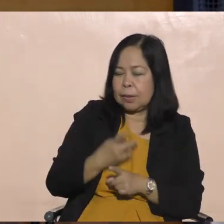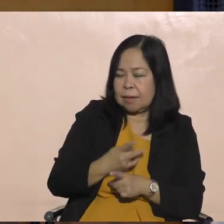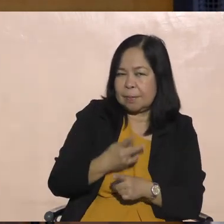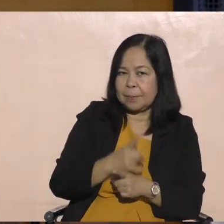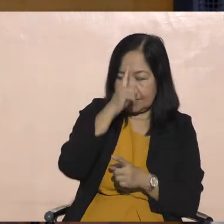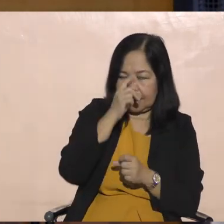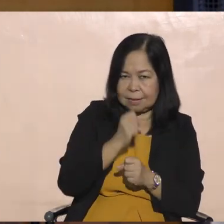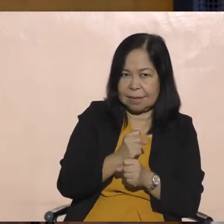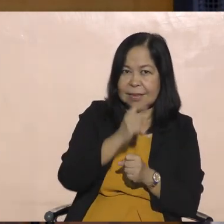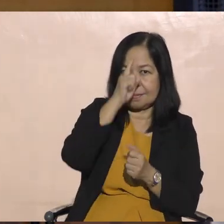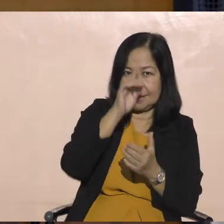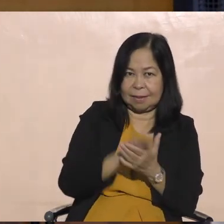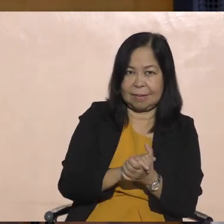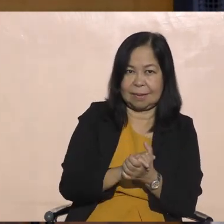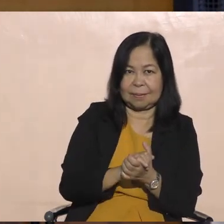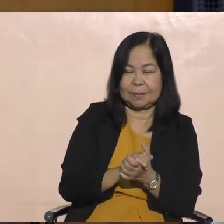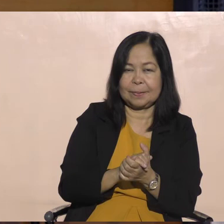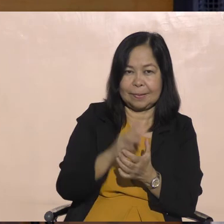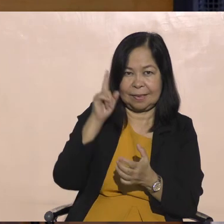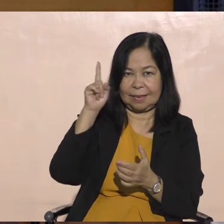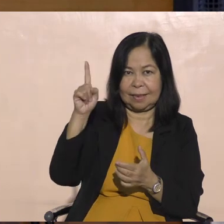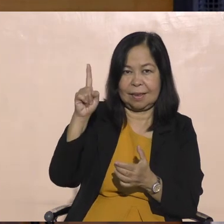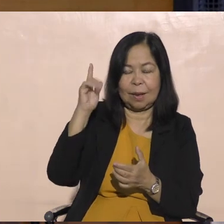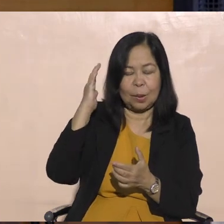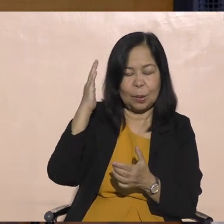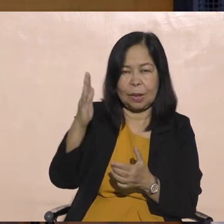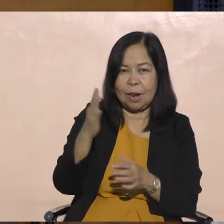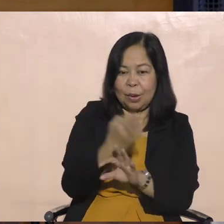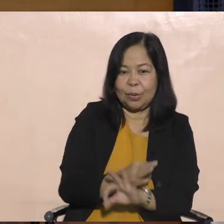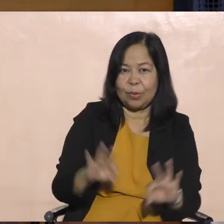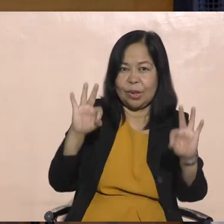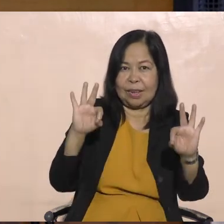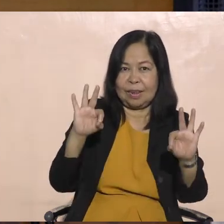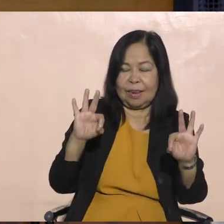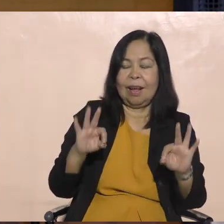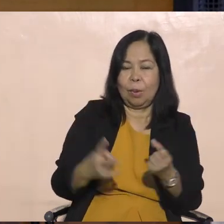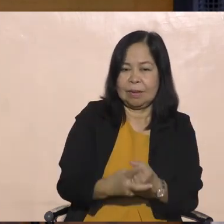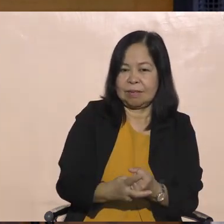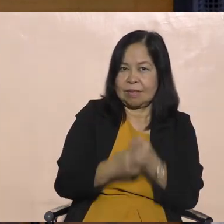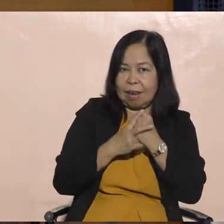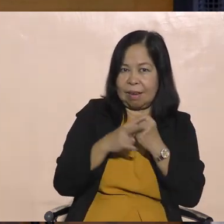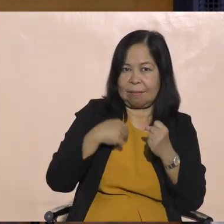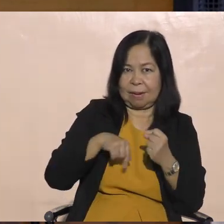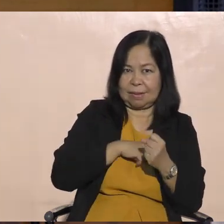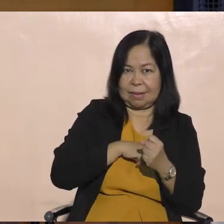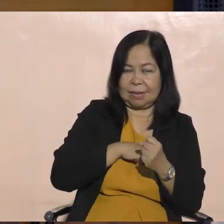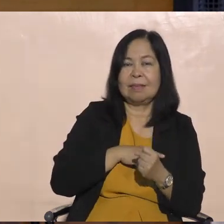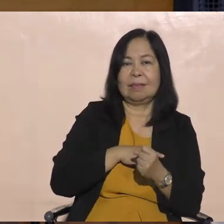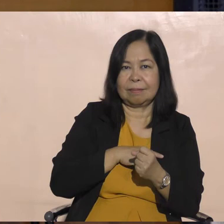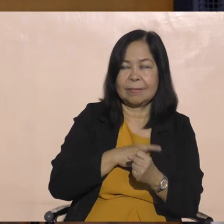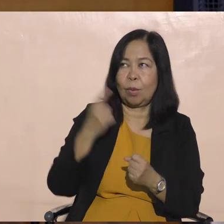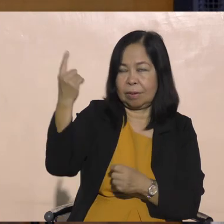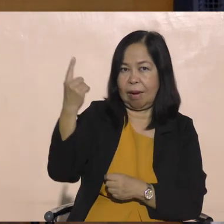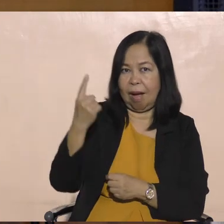and believing, hallelujah, that He will deliver, that He will come to save